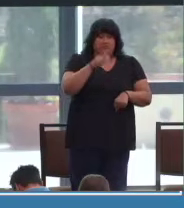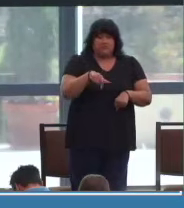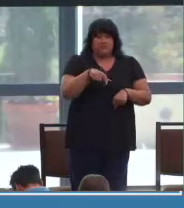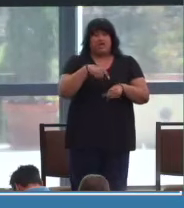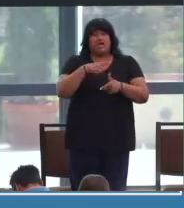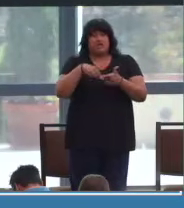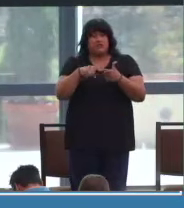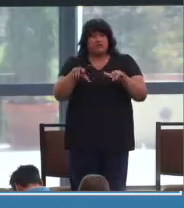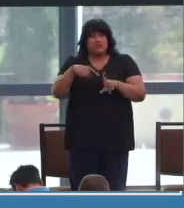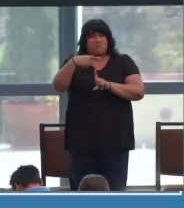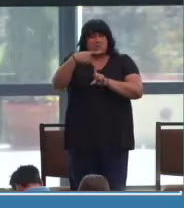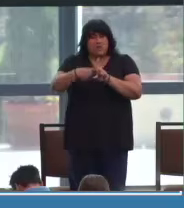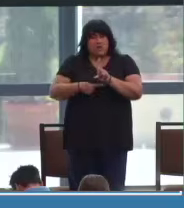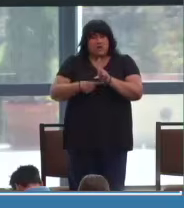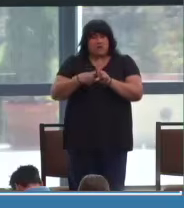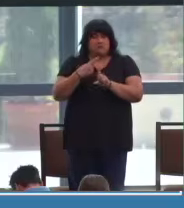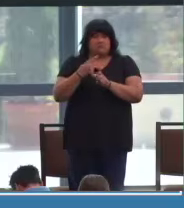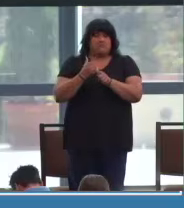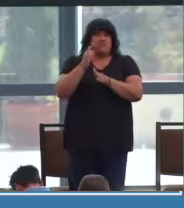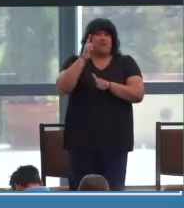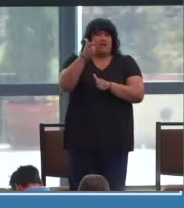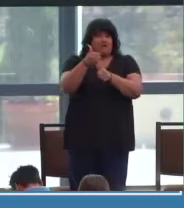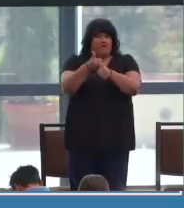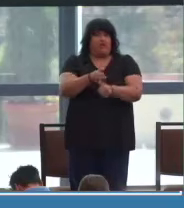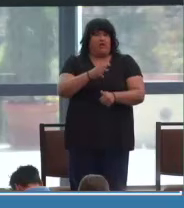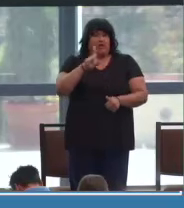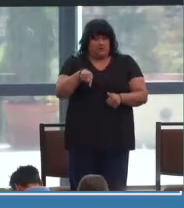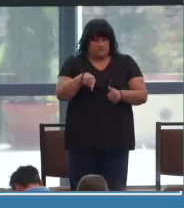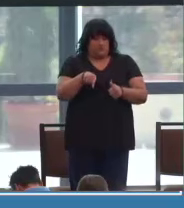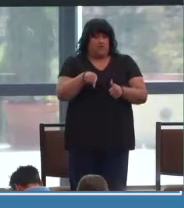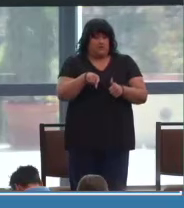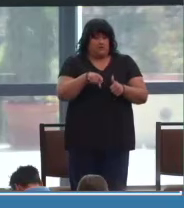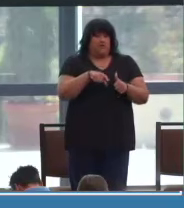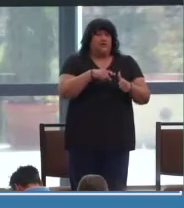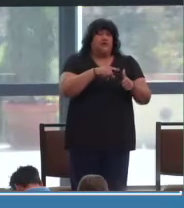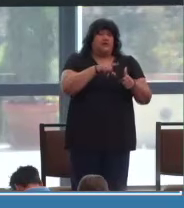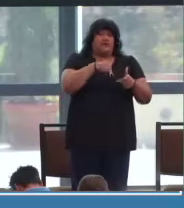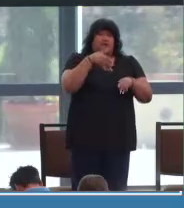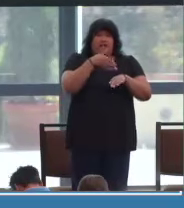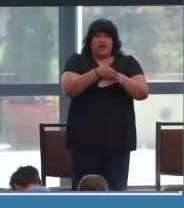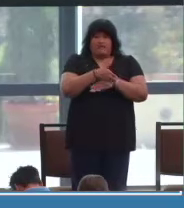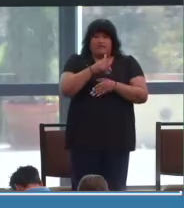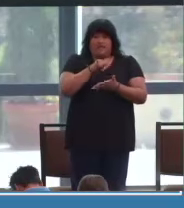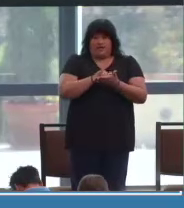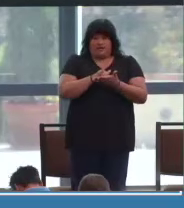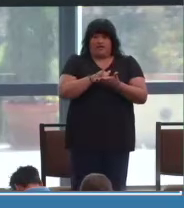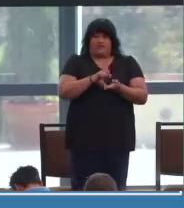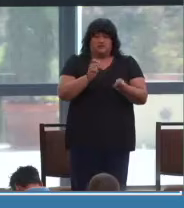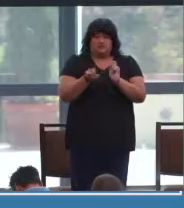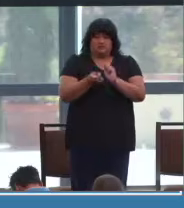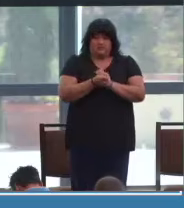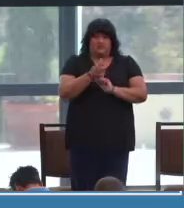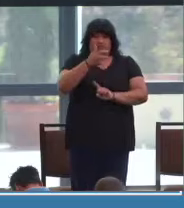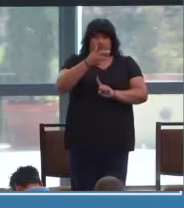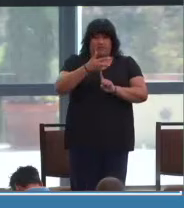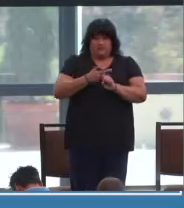follow-up, 1 week for the first month, and then monthly for 3 months, and then switches to 3 months up to 2